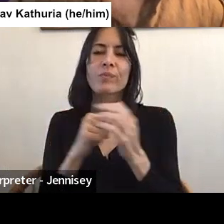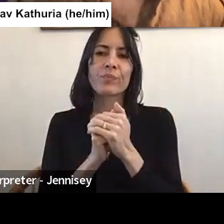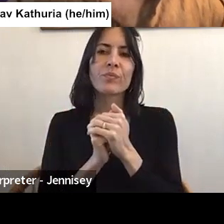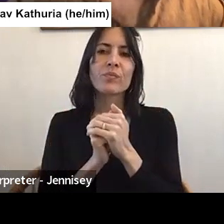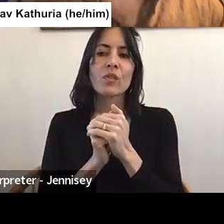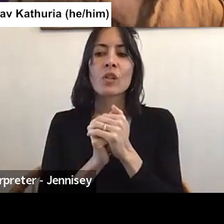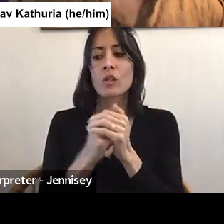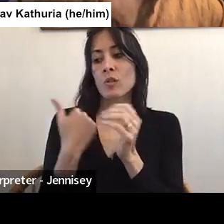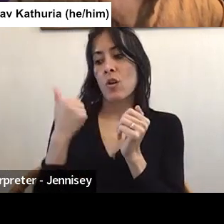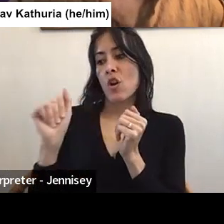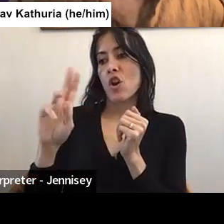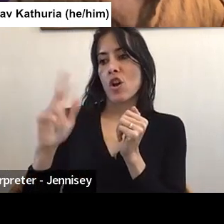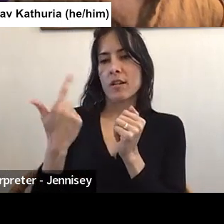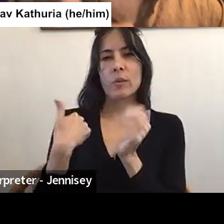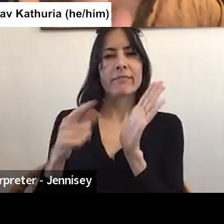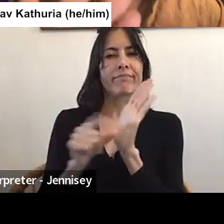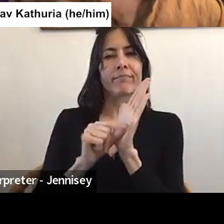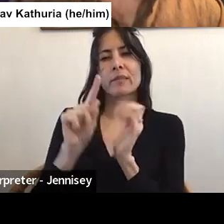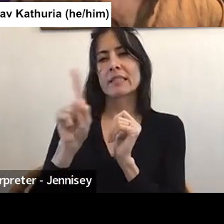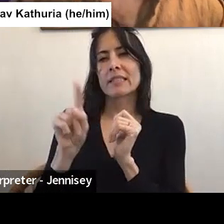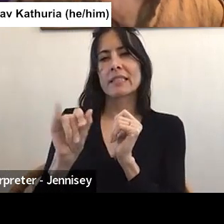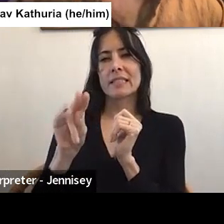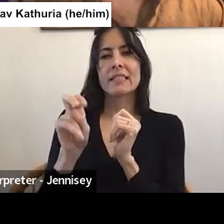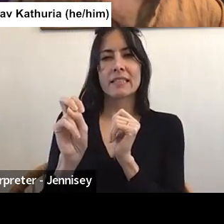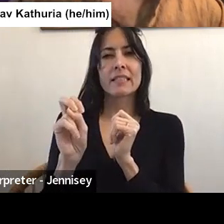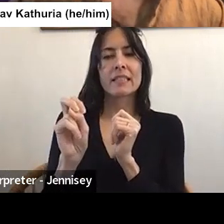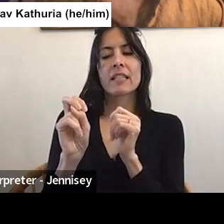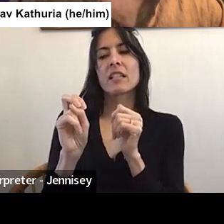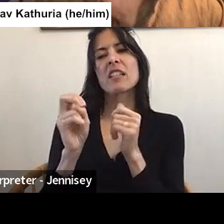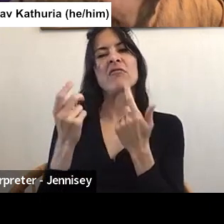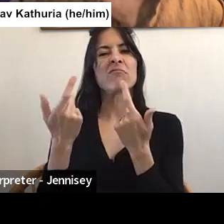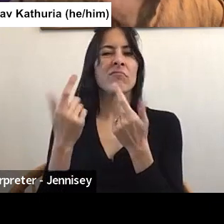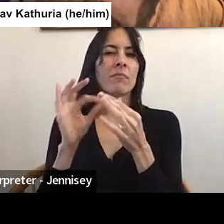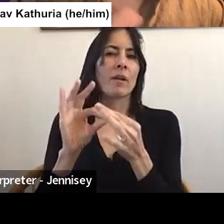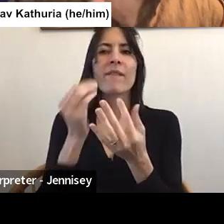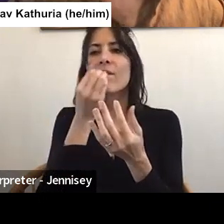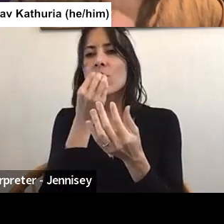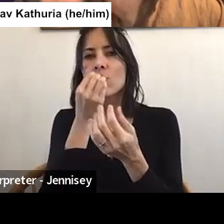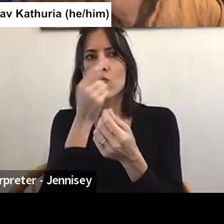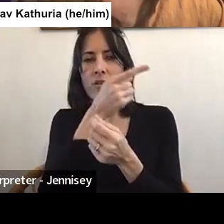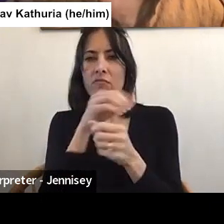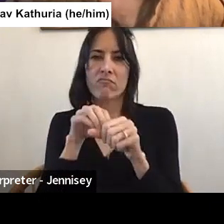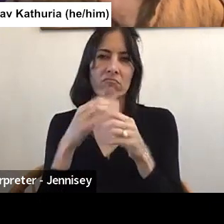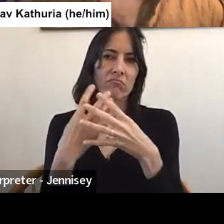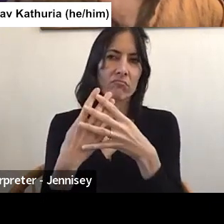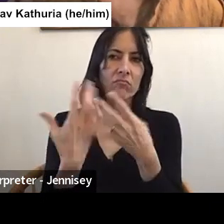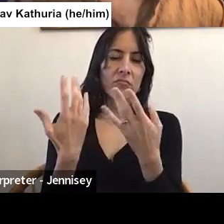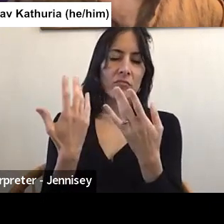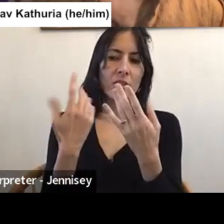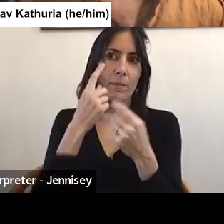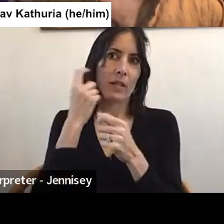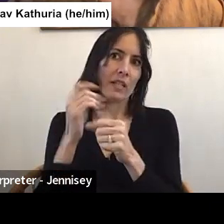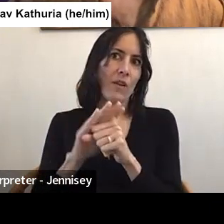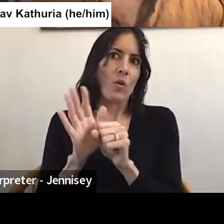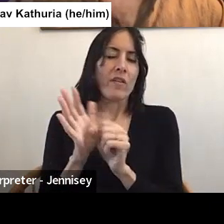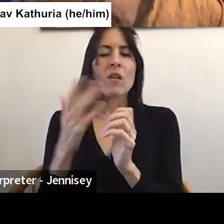in August of last year that kind of speaks to food conditions on the inside due to COVID. You know, I'll share that link with folks